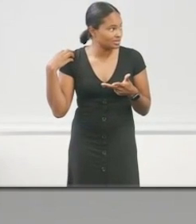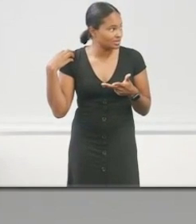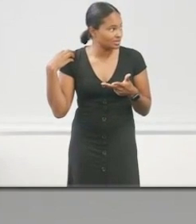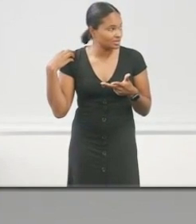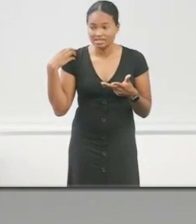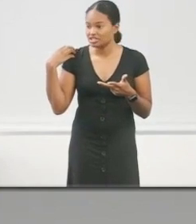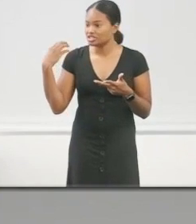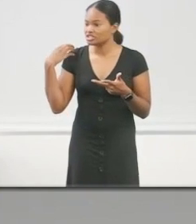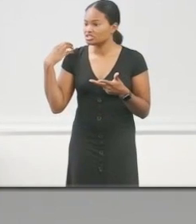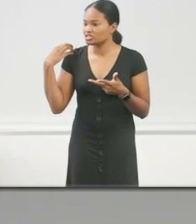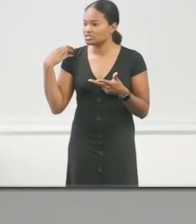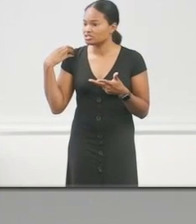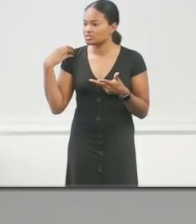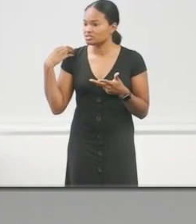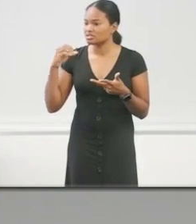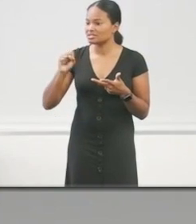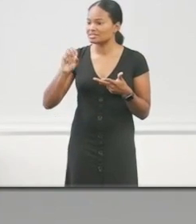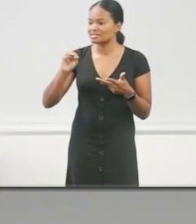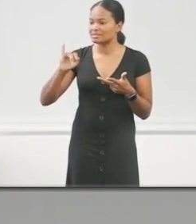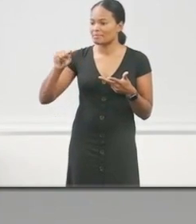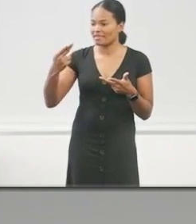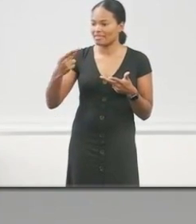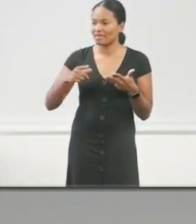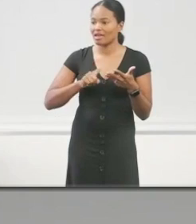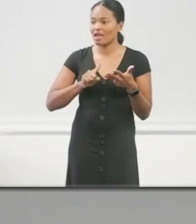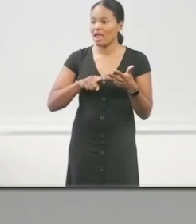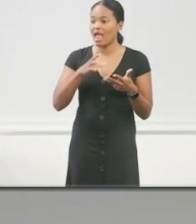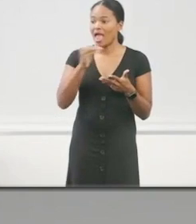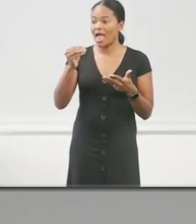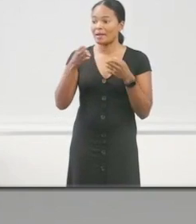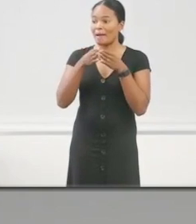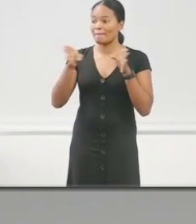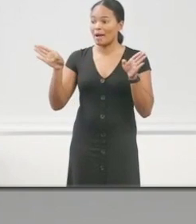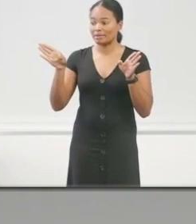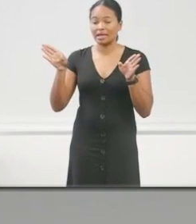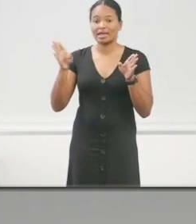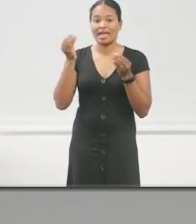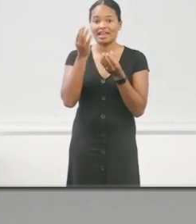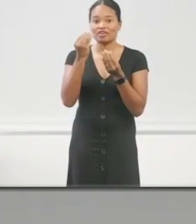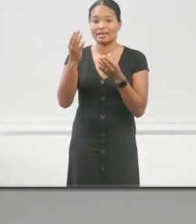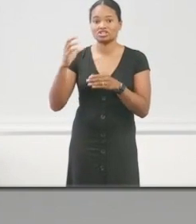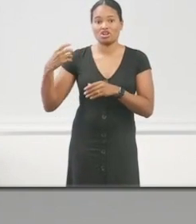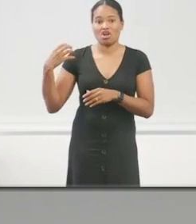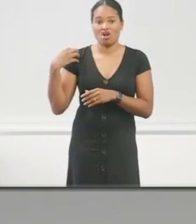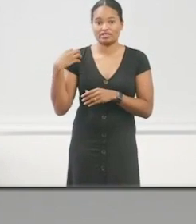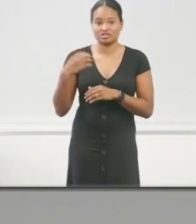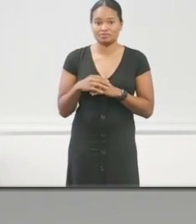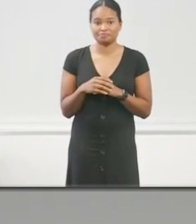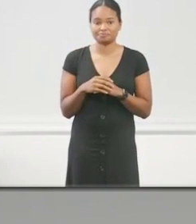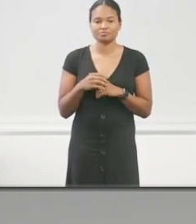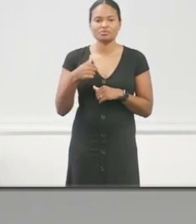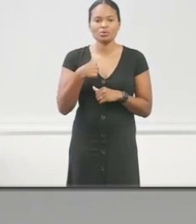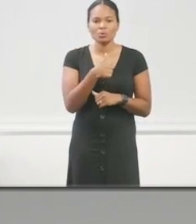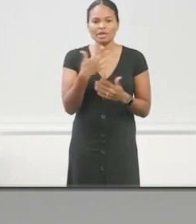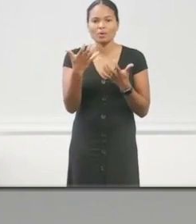second. Public Information Officer Marisa Ramirez Ramos with Mesa Fire and Medical. We wanted to demonstrate a little bit of flexibility,